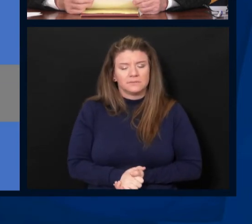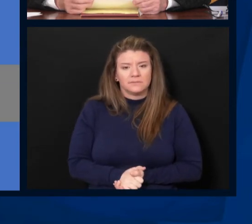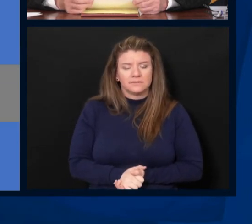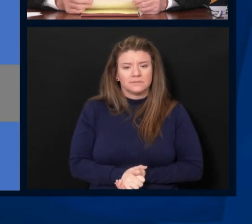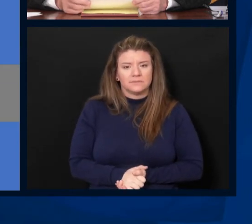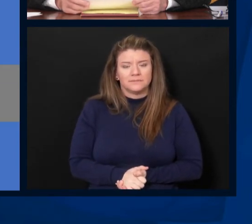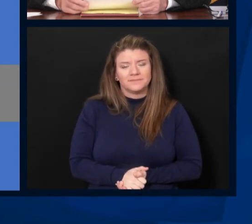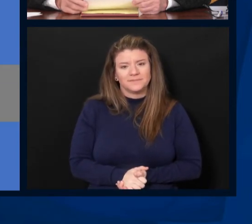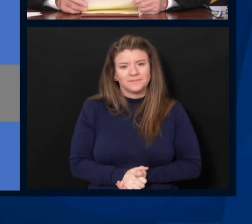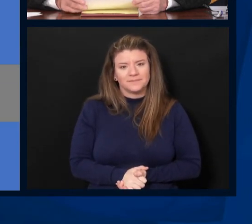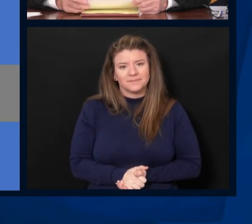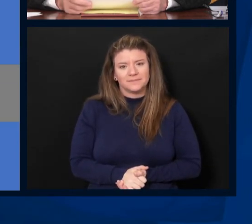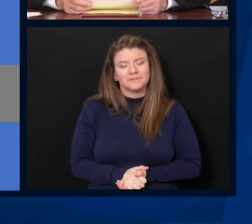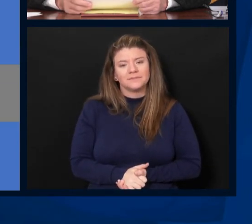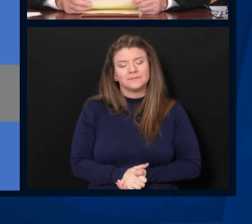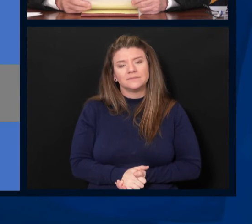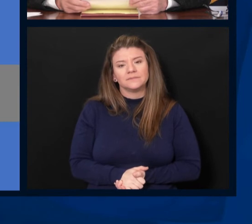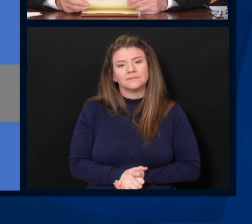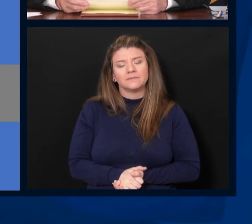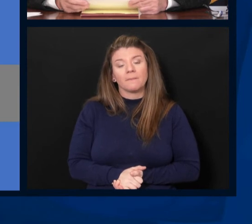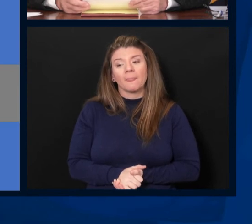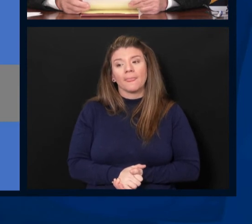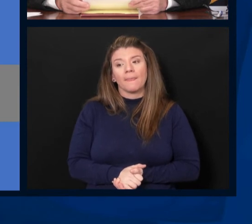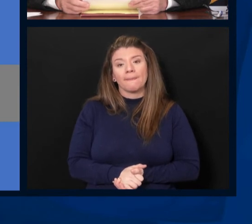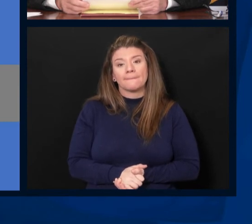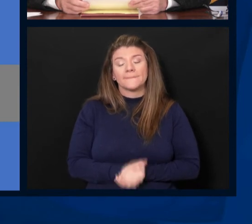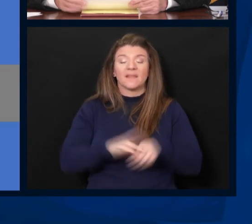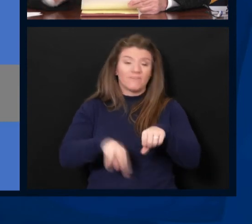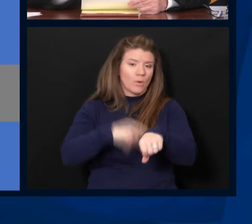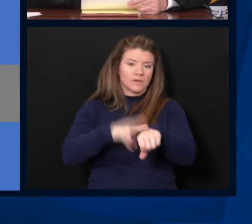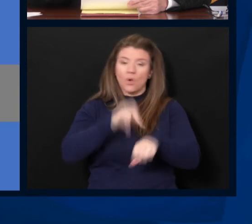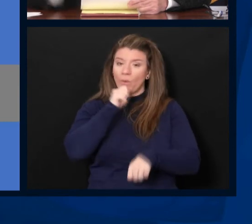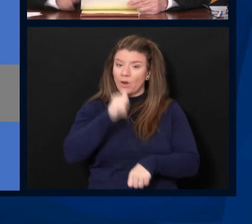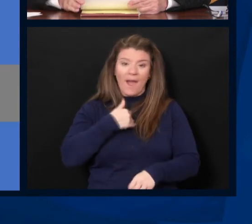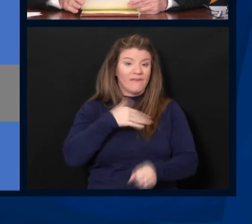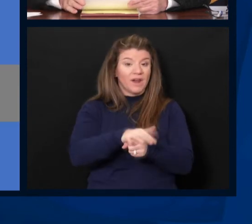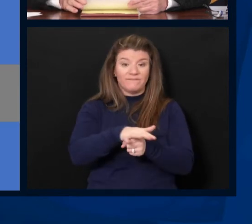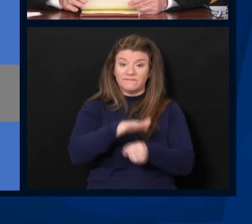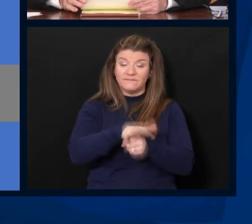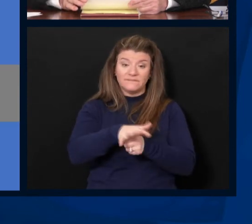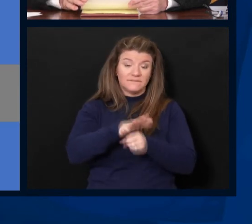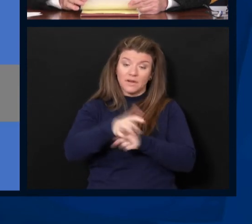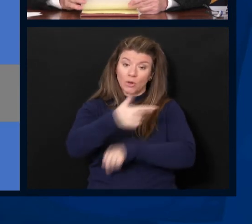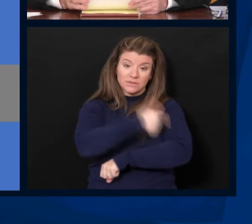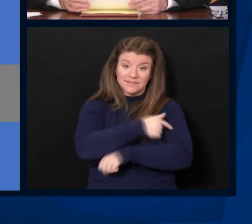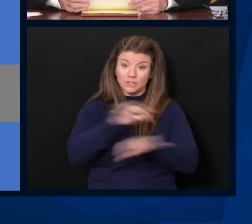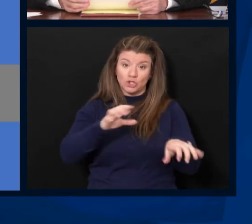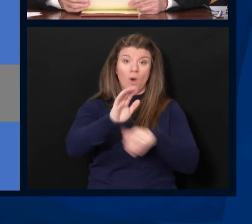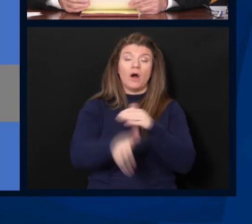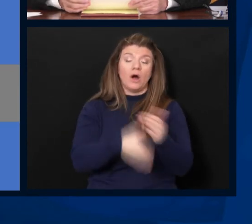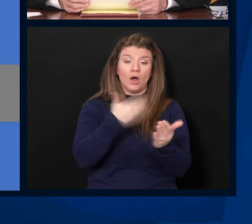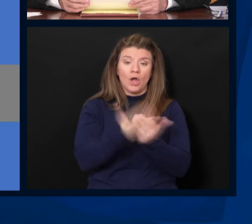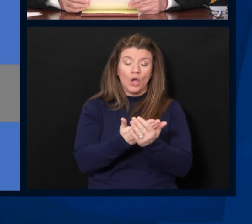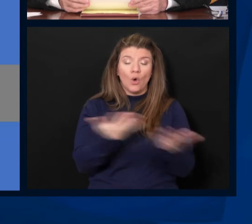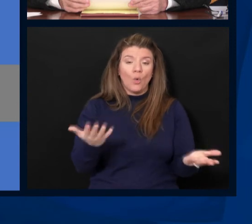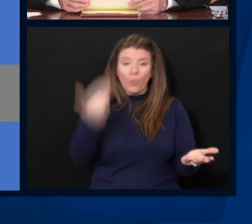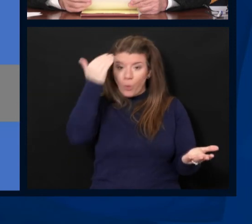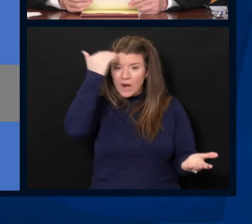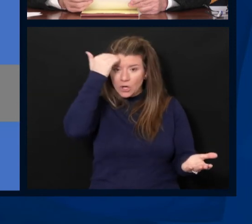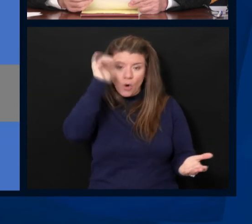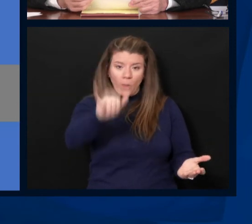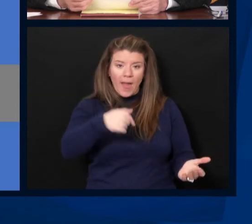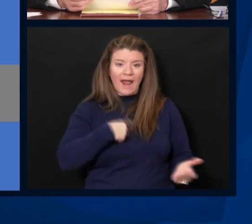let me see if, of course, we don't have enough doses to do it all at one time. We all know that. We've been through that 5,000 times.